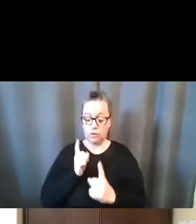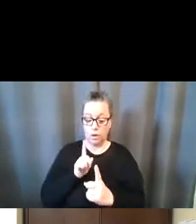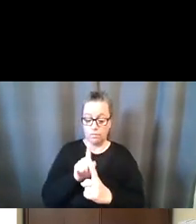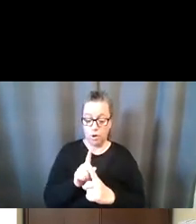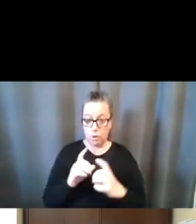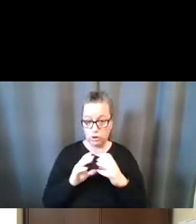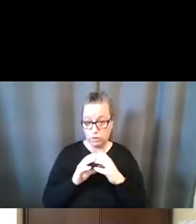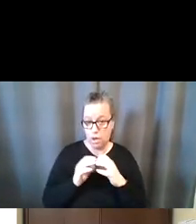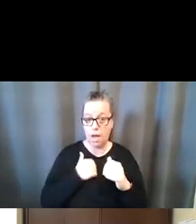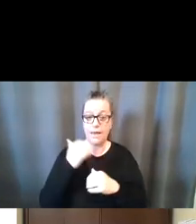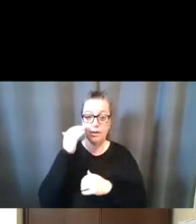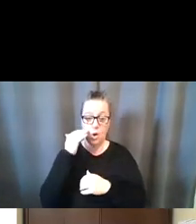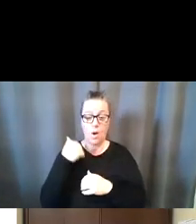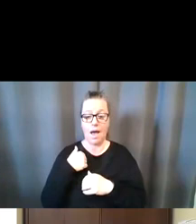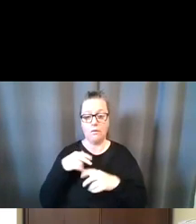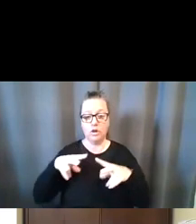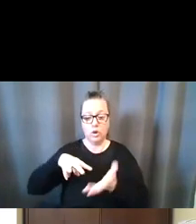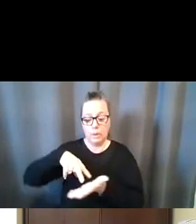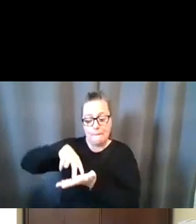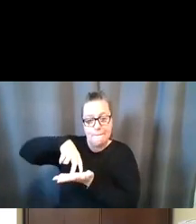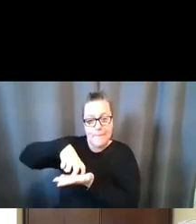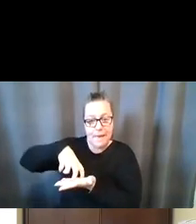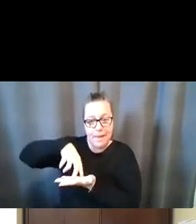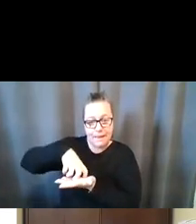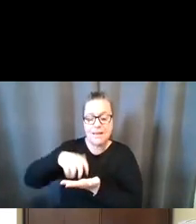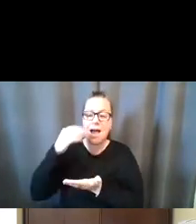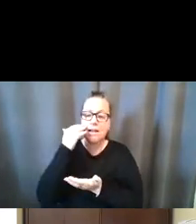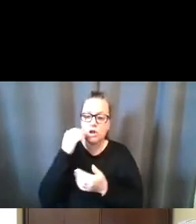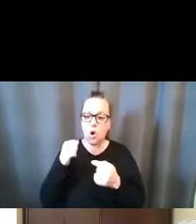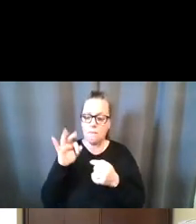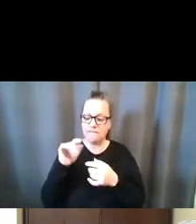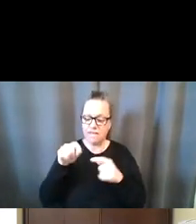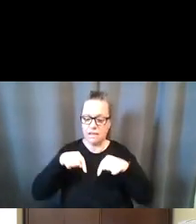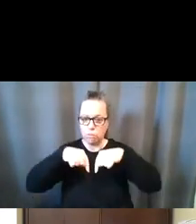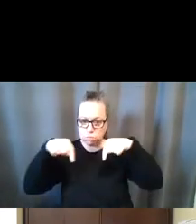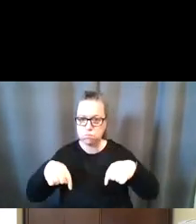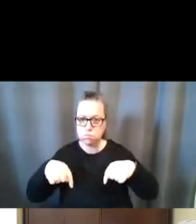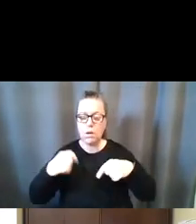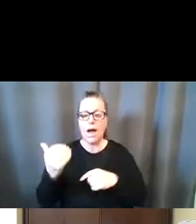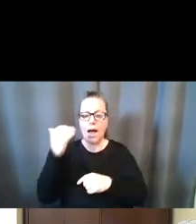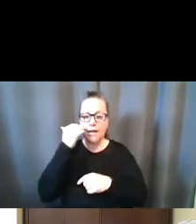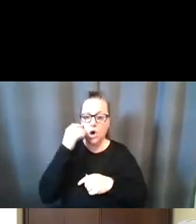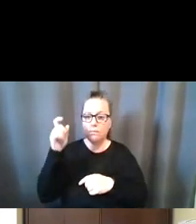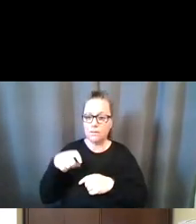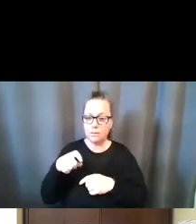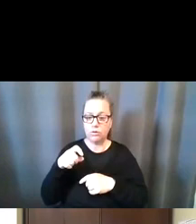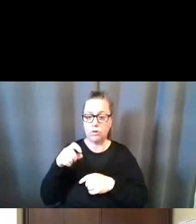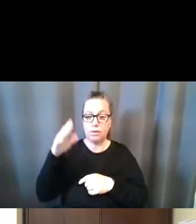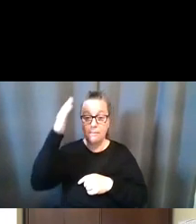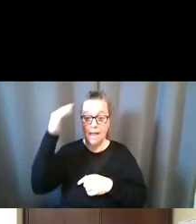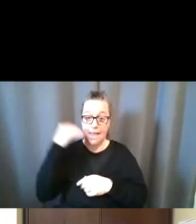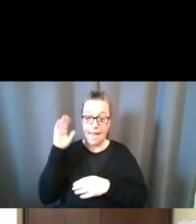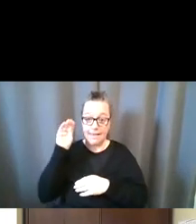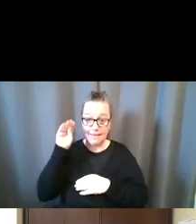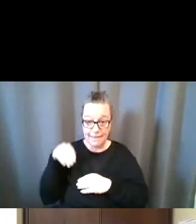I know how to bend my knees. I know how far apart to keep my feet. I know I'm supposed to keep my head down.